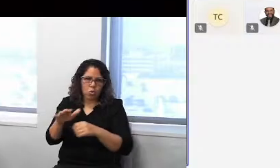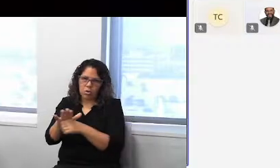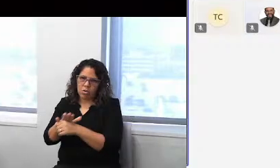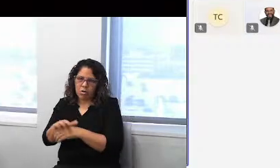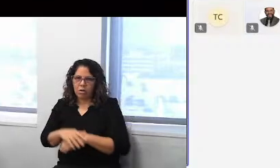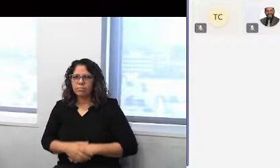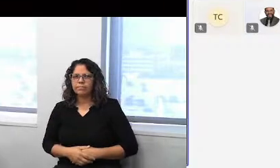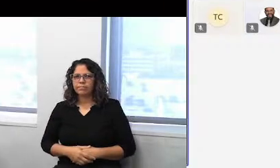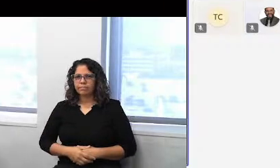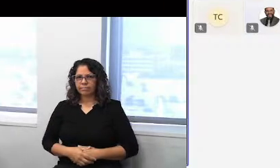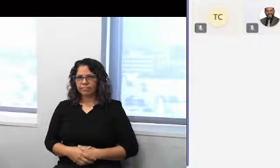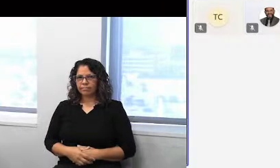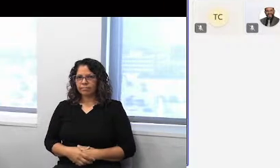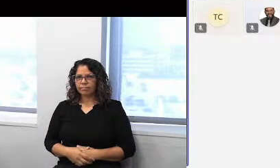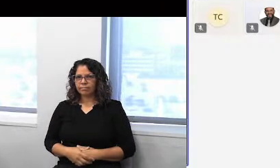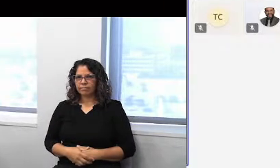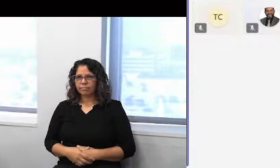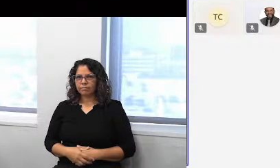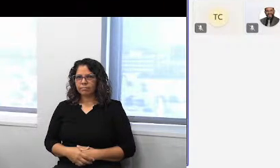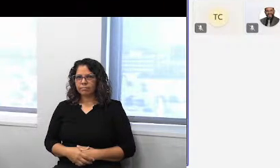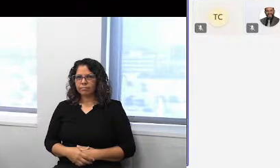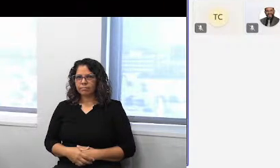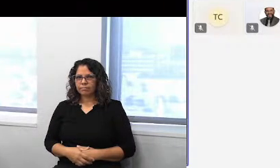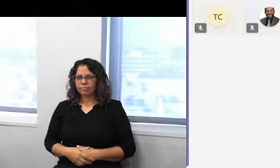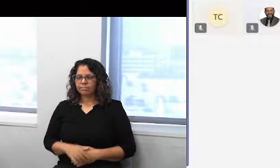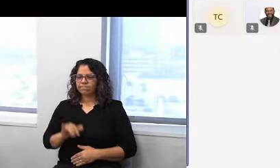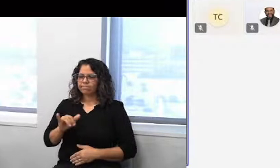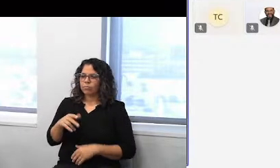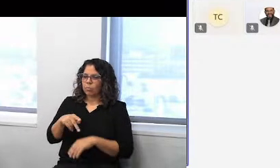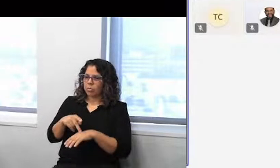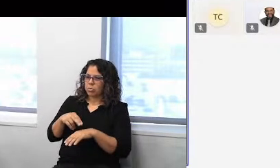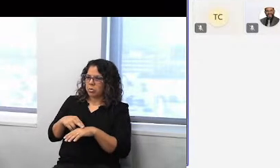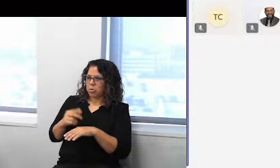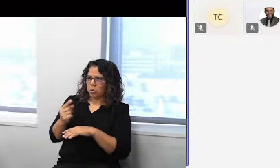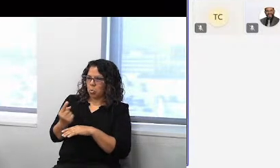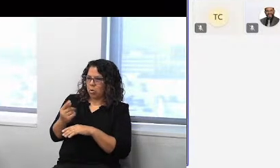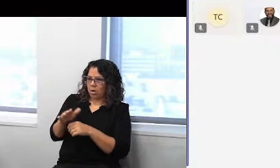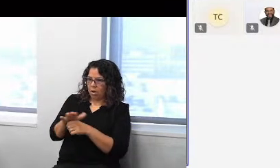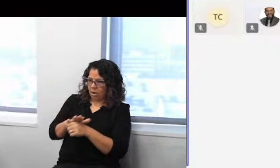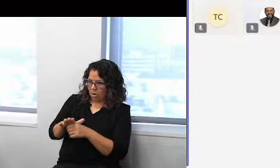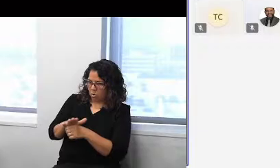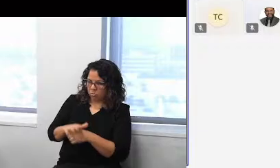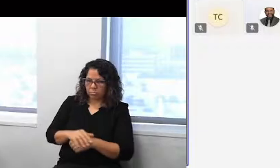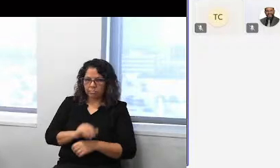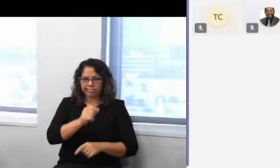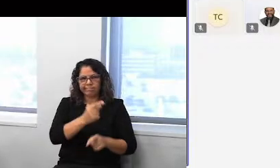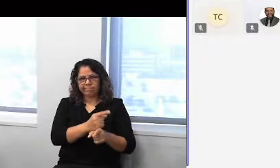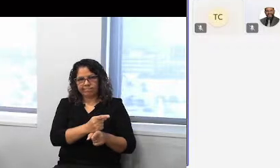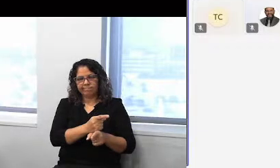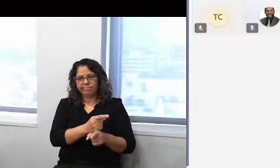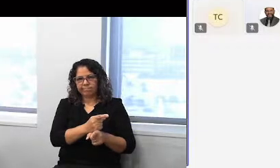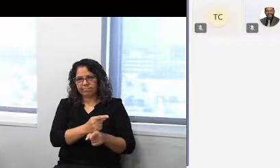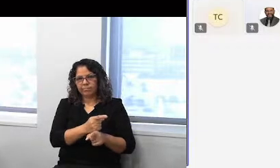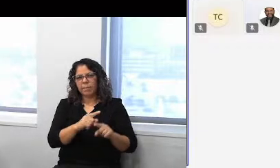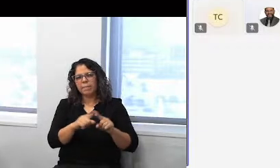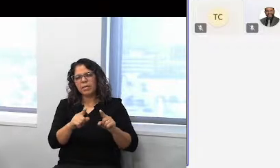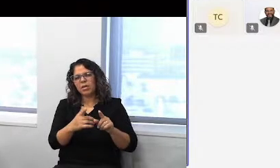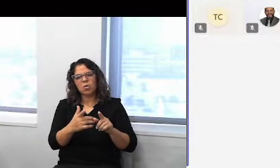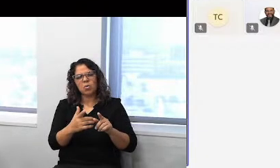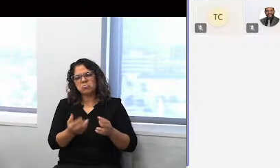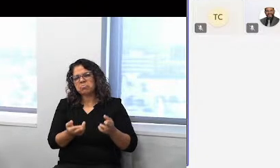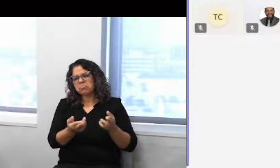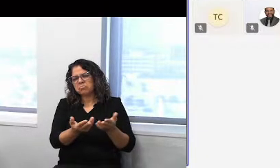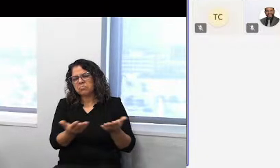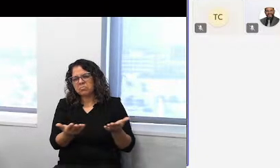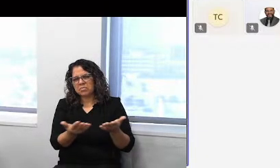Yeah. So I guess Right. Puerto Rico would be one region, so it wouldn't Right. apply. But what we're recommending in our